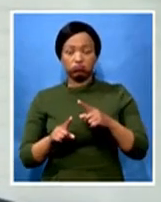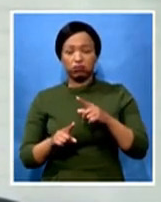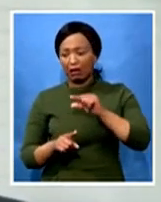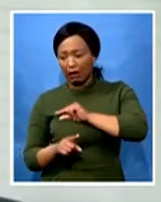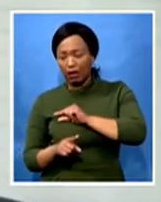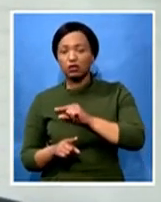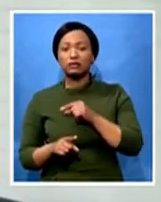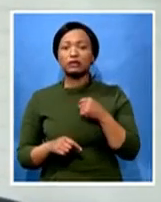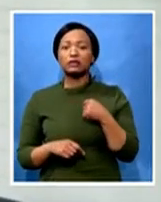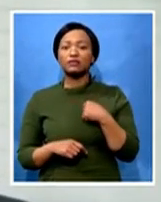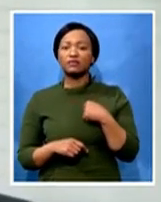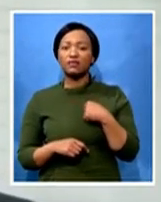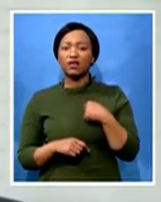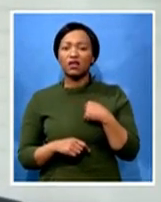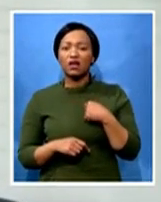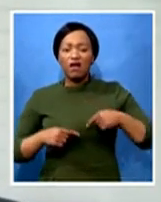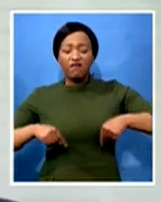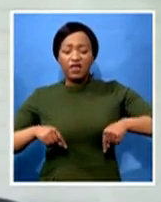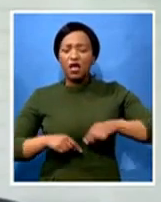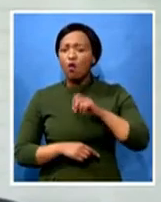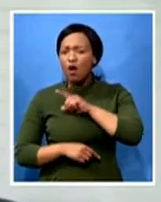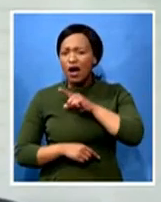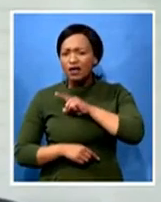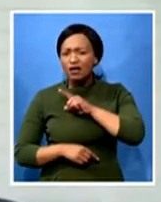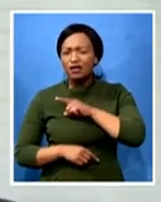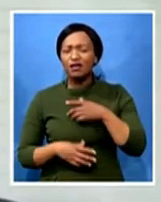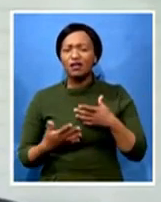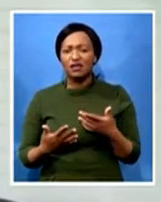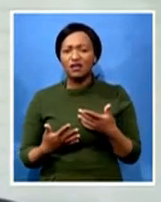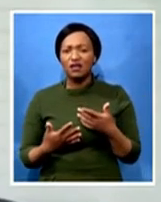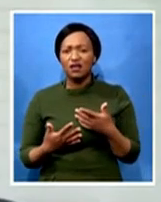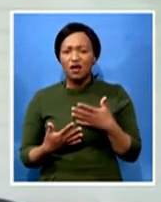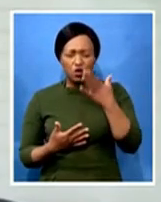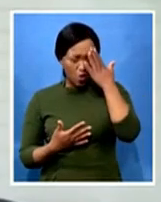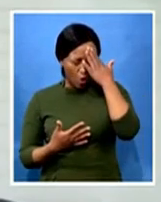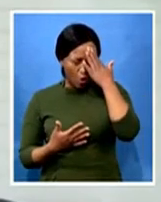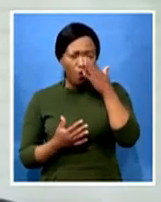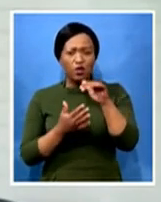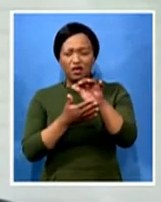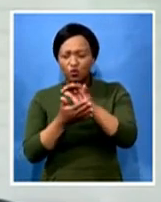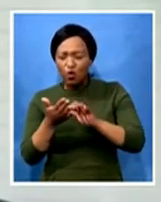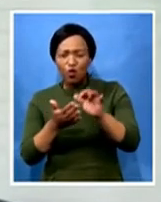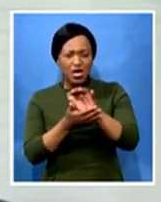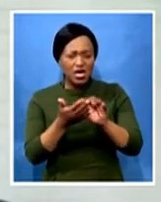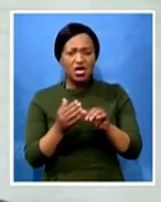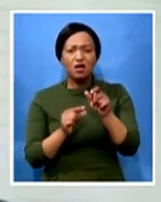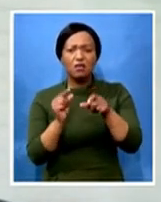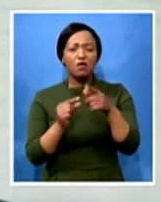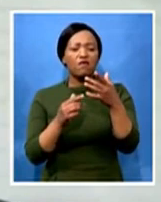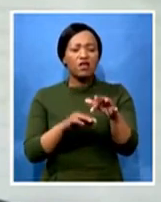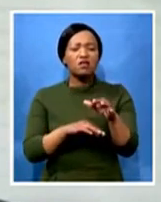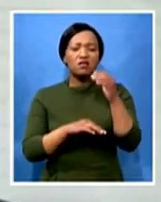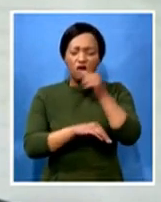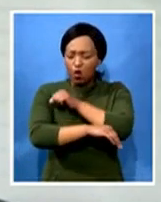panic because you hear of all the horror stories of people being admitted to hospital and being placed on ventilators